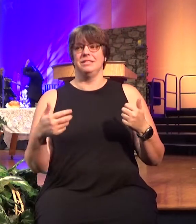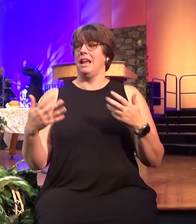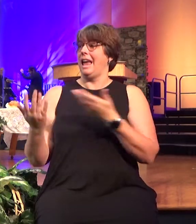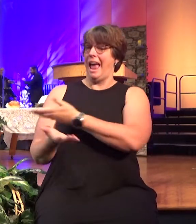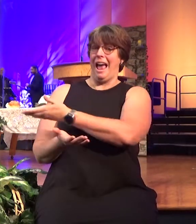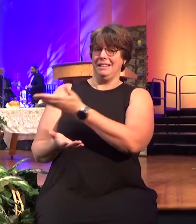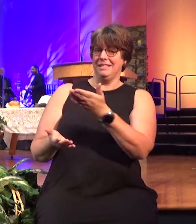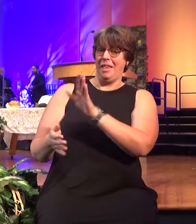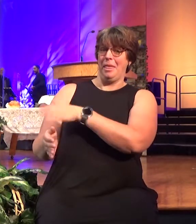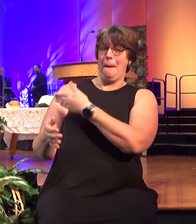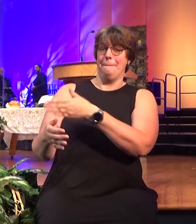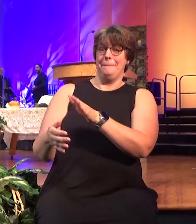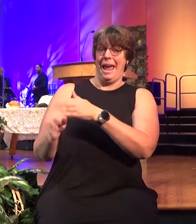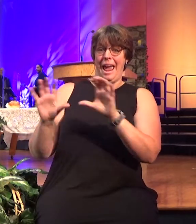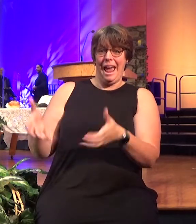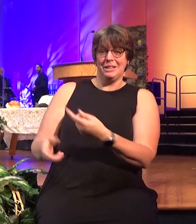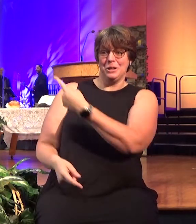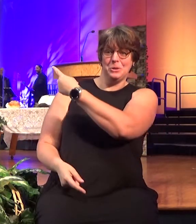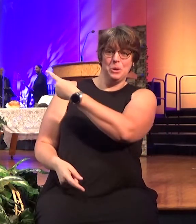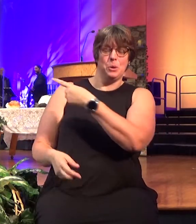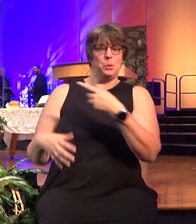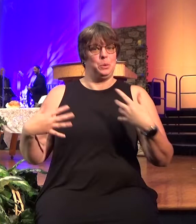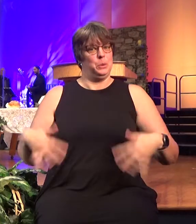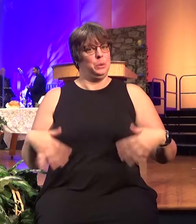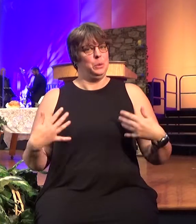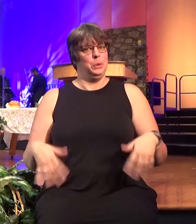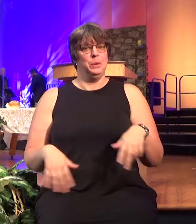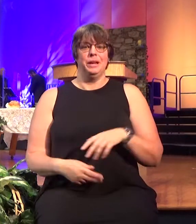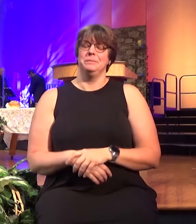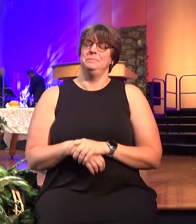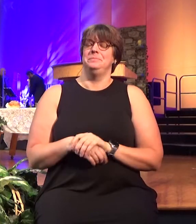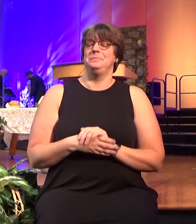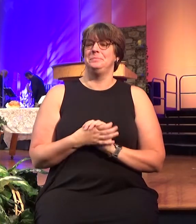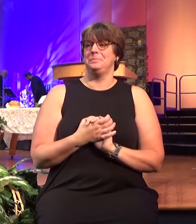Unparalleled, directed by Dr. Kent Rautenstrauss.